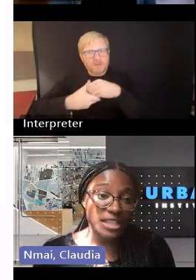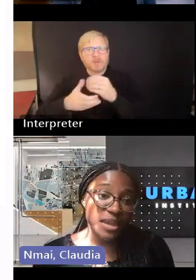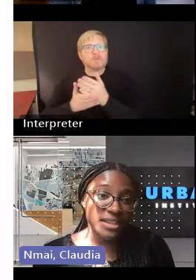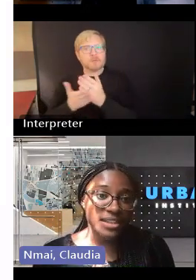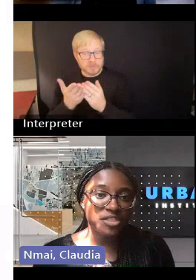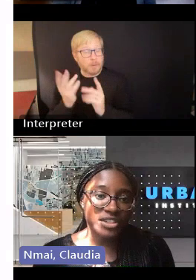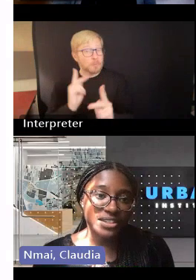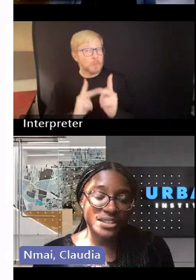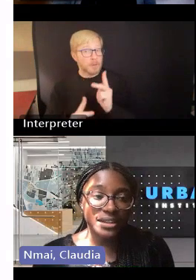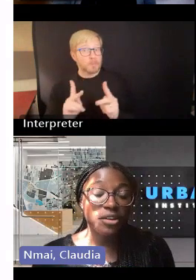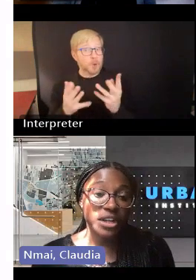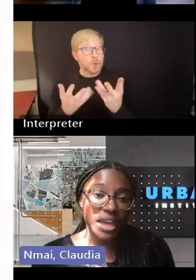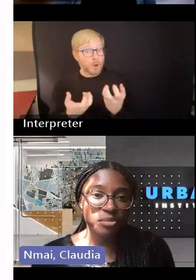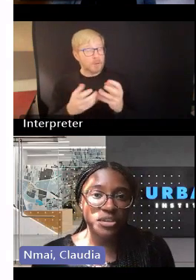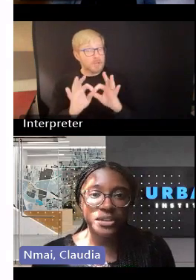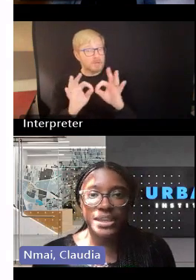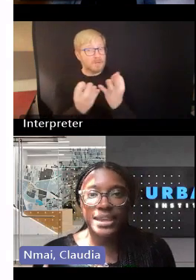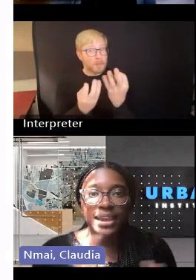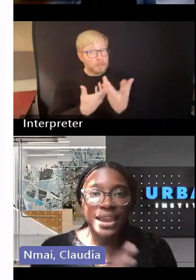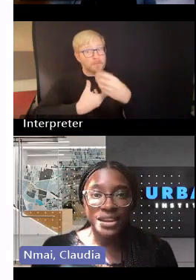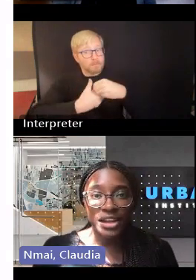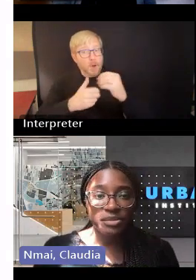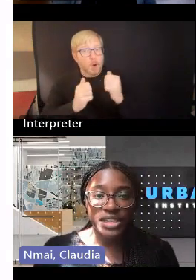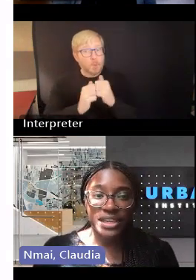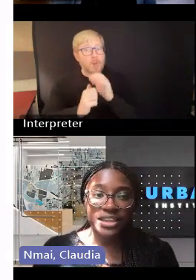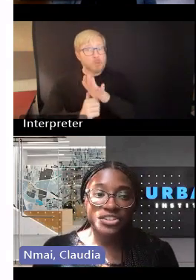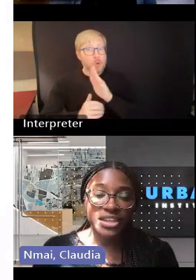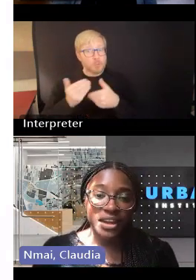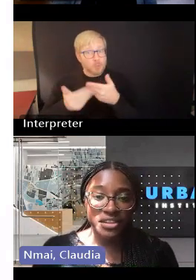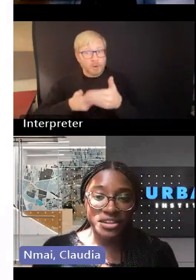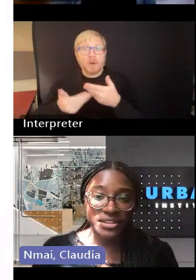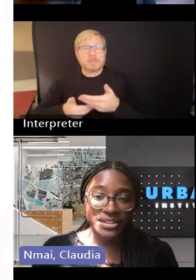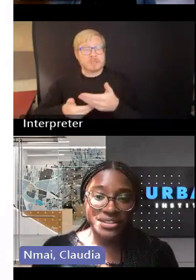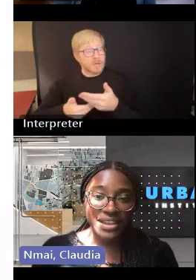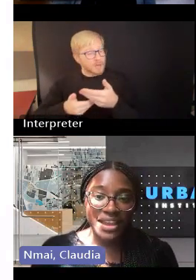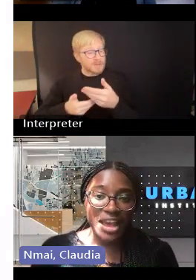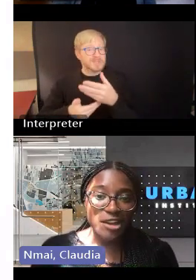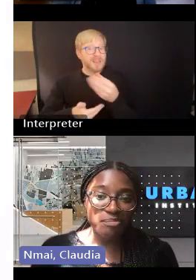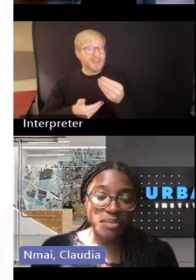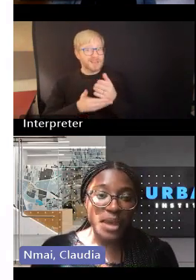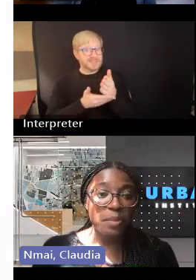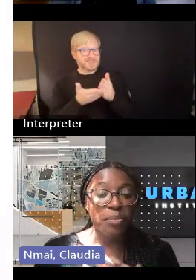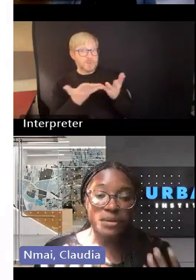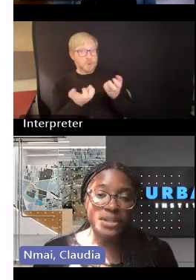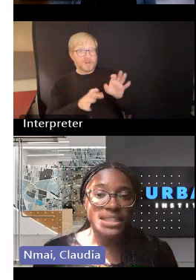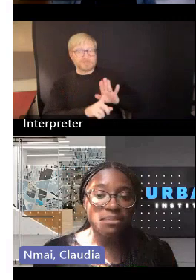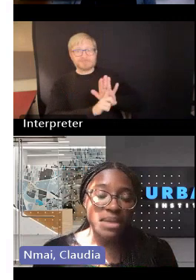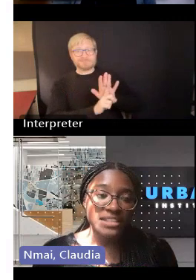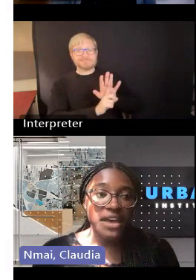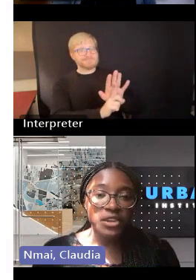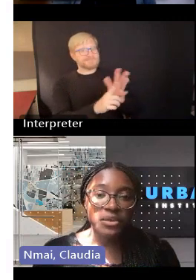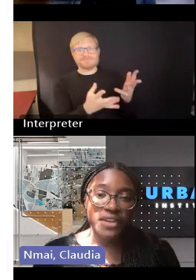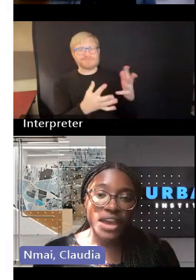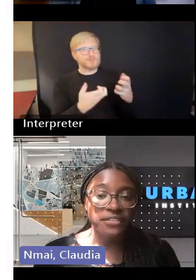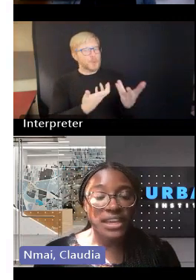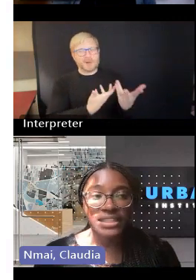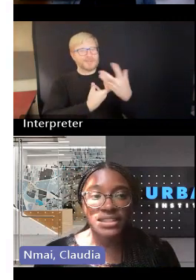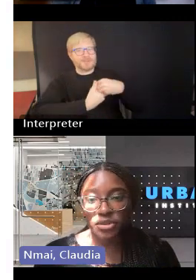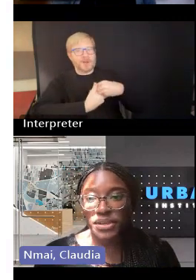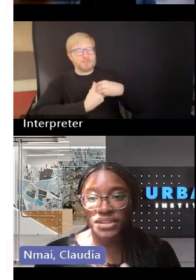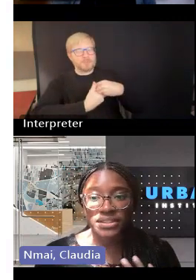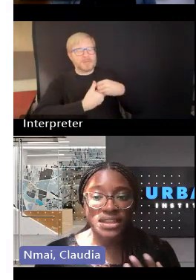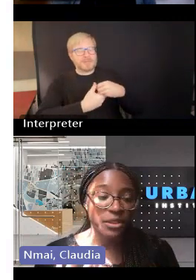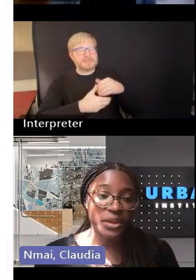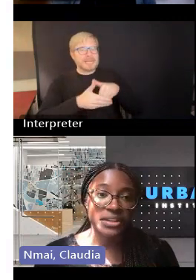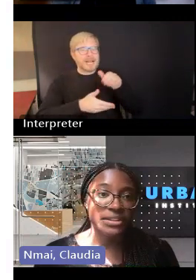in some aspects of justice or accountability and not to be engaged in others. And there was an immense value of